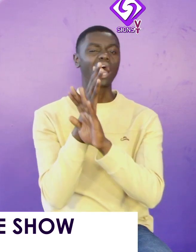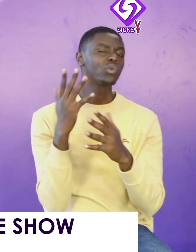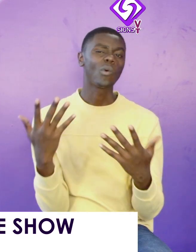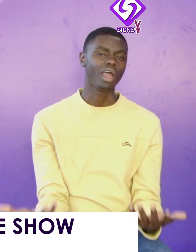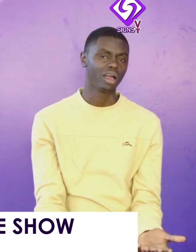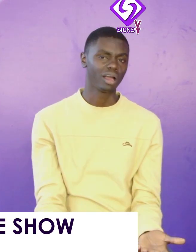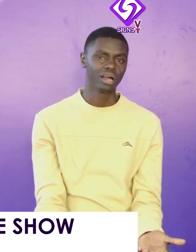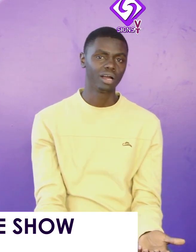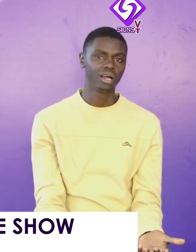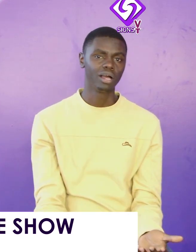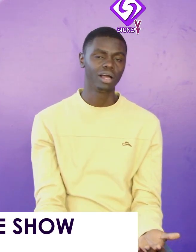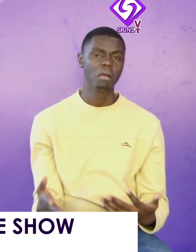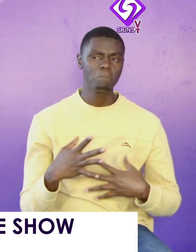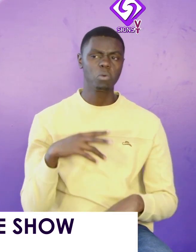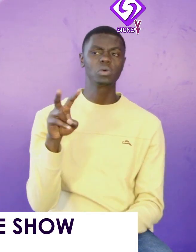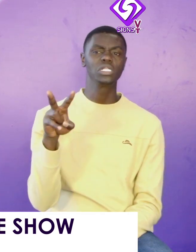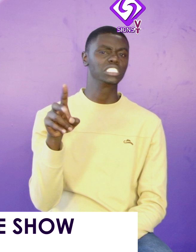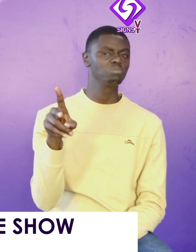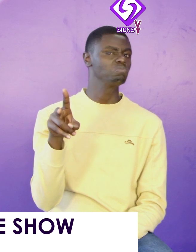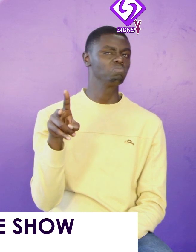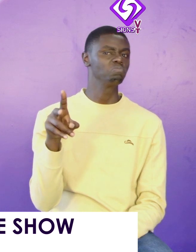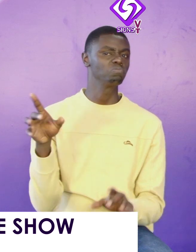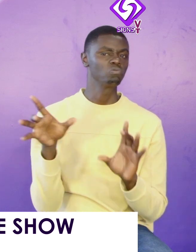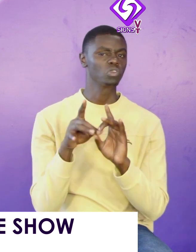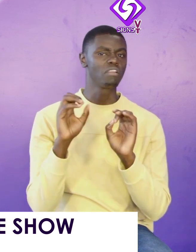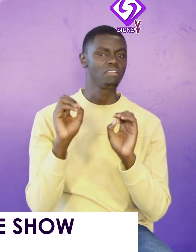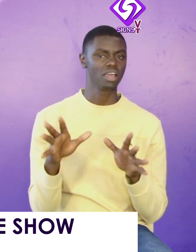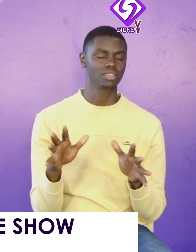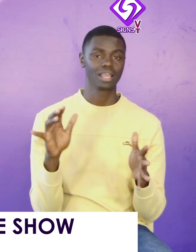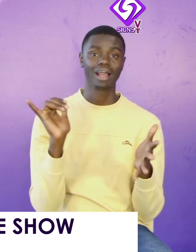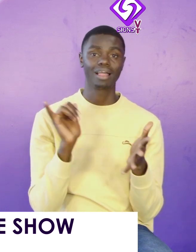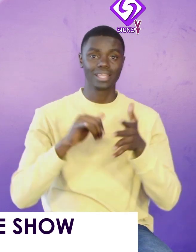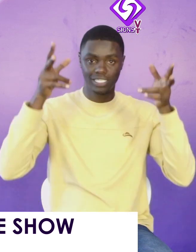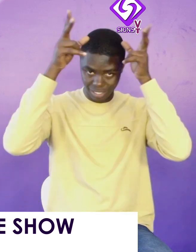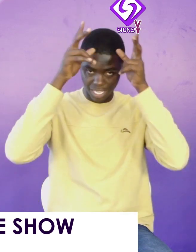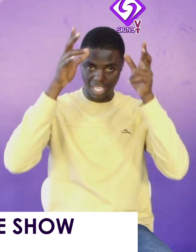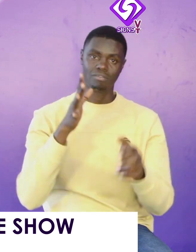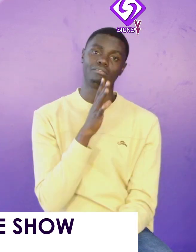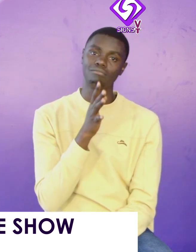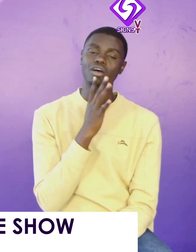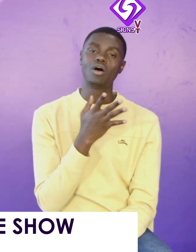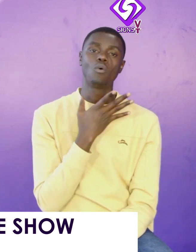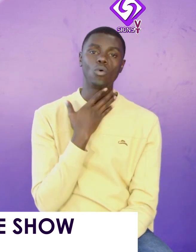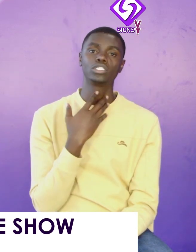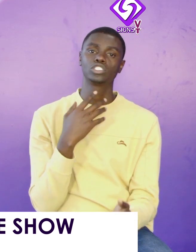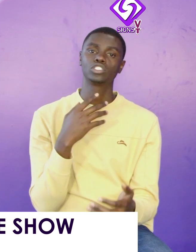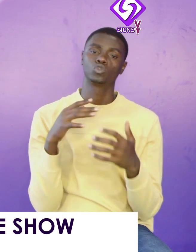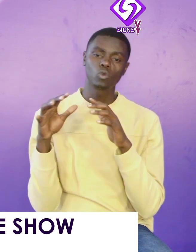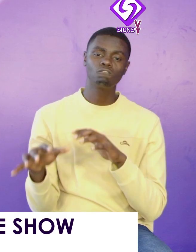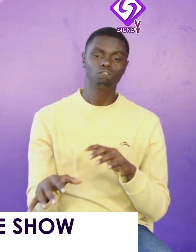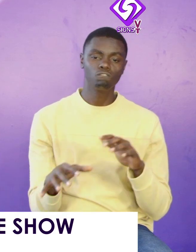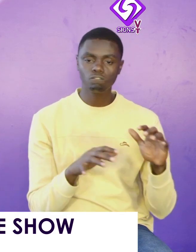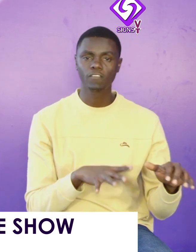face? People will see you are not together. That is evil. It wants to keep you tormented,